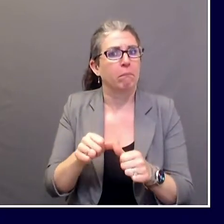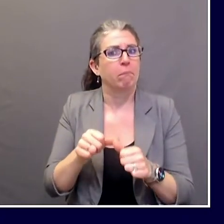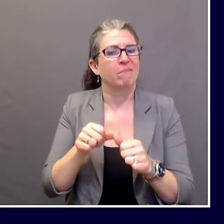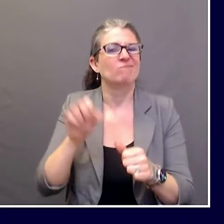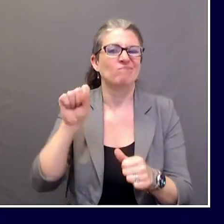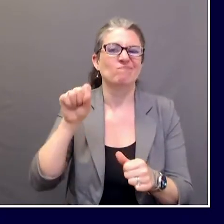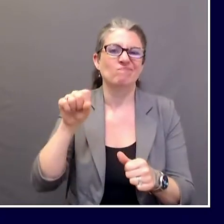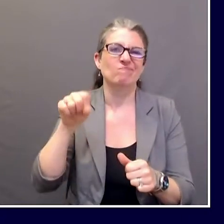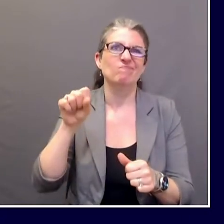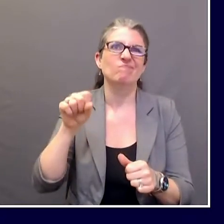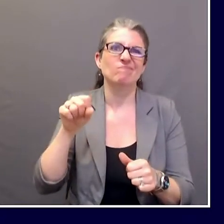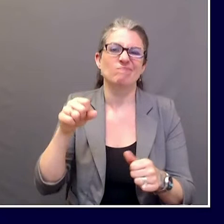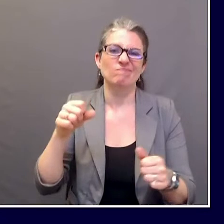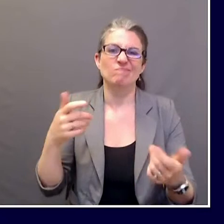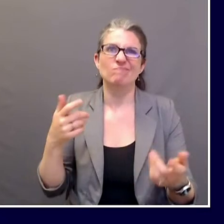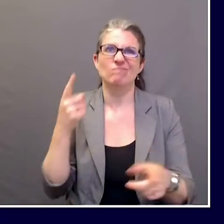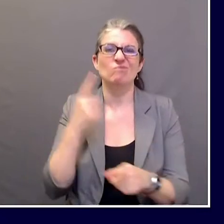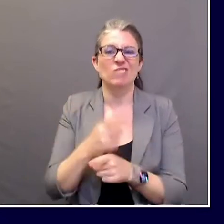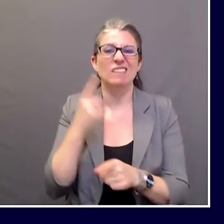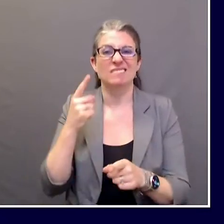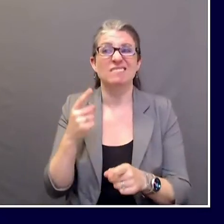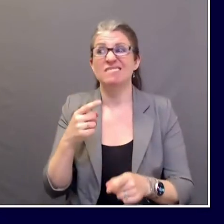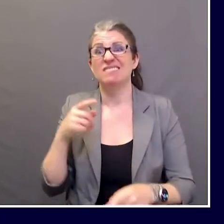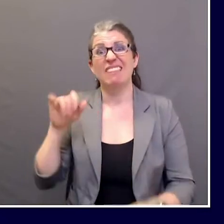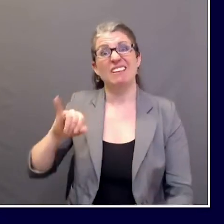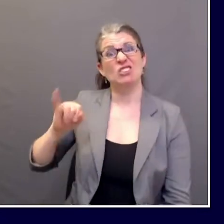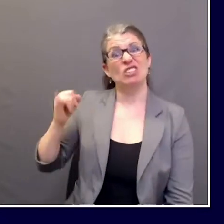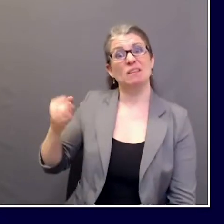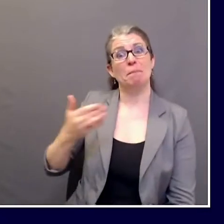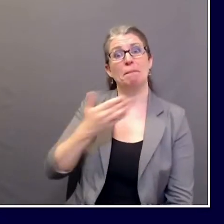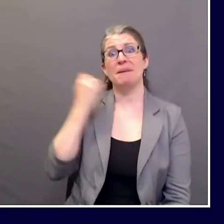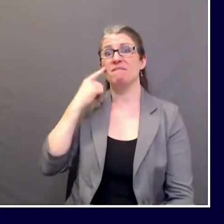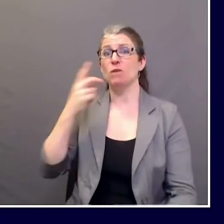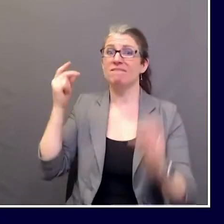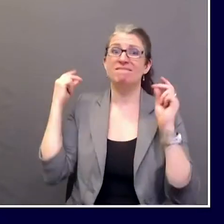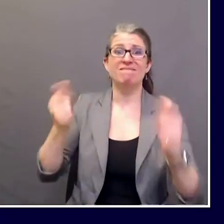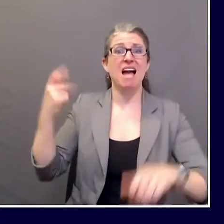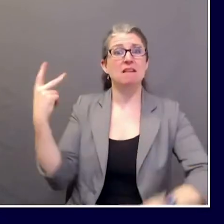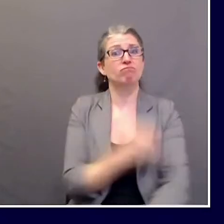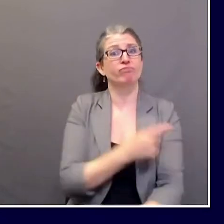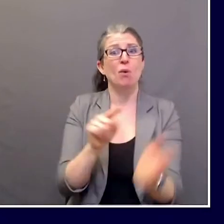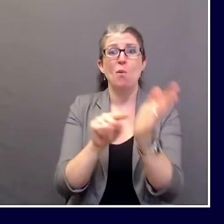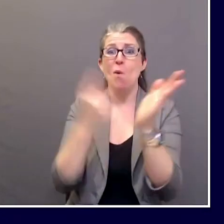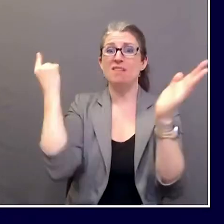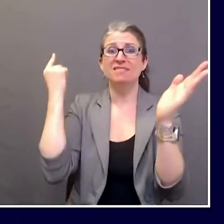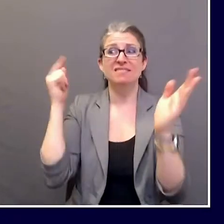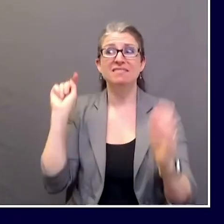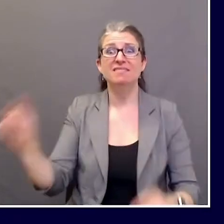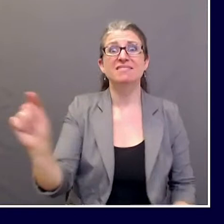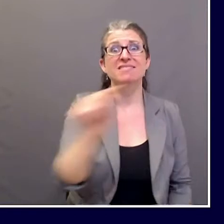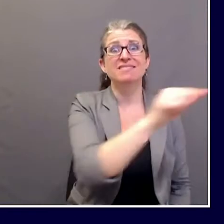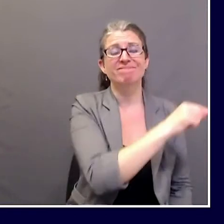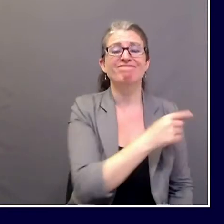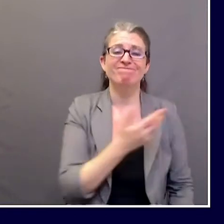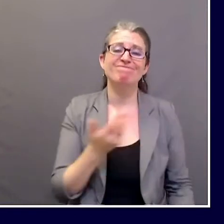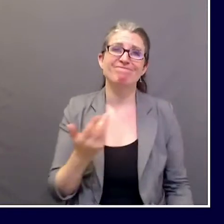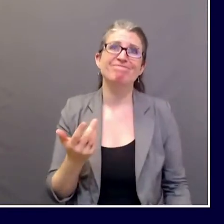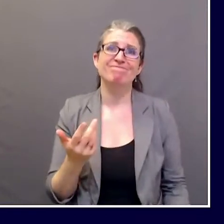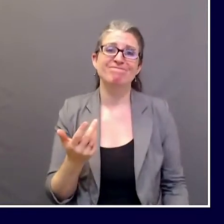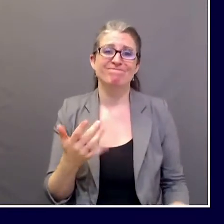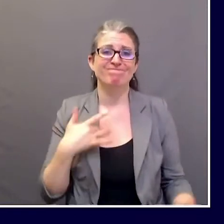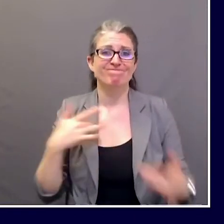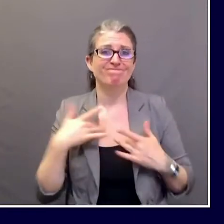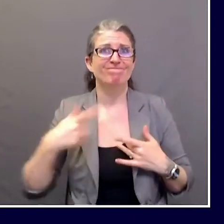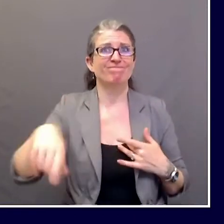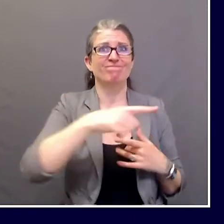populations, whether it's people who are experiencing homelessness, those who live in harder to reach areas. Our motto since